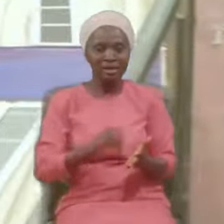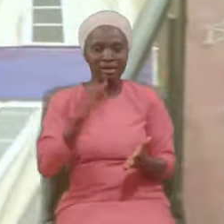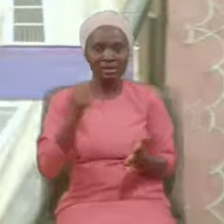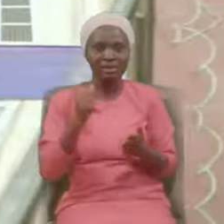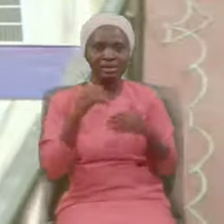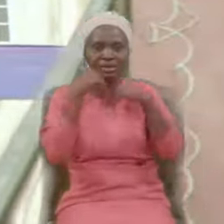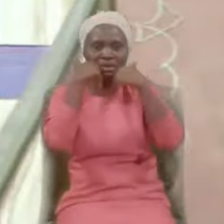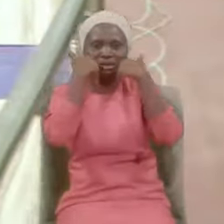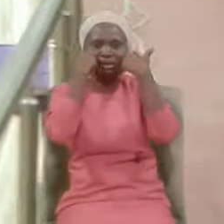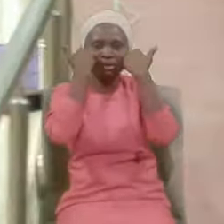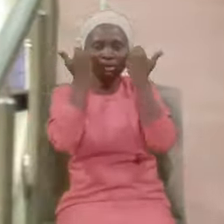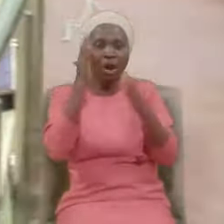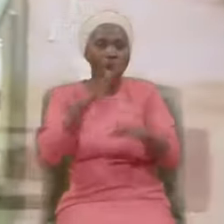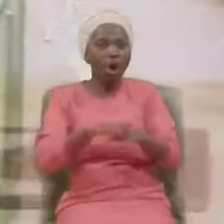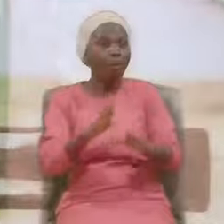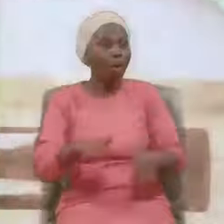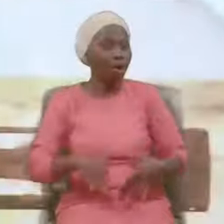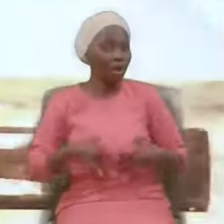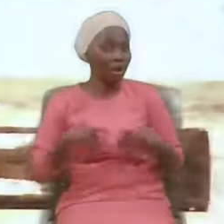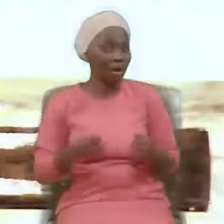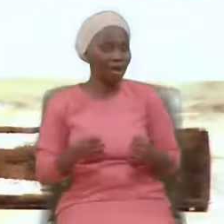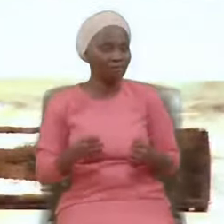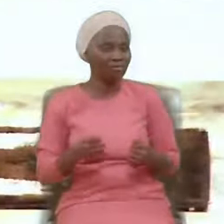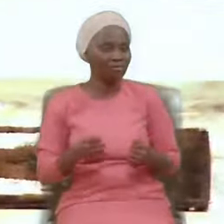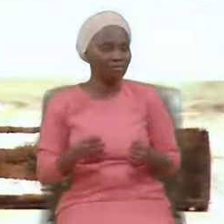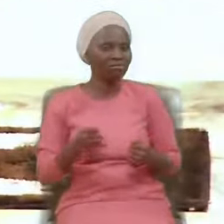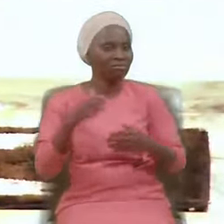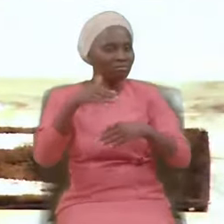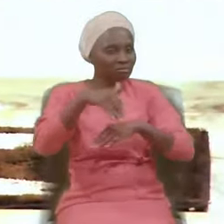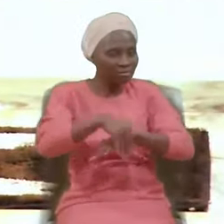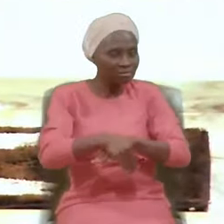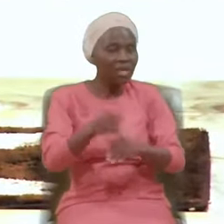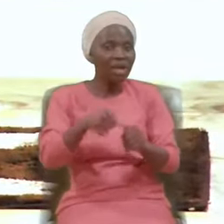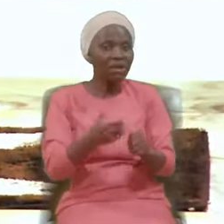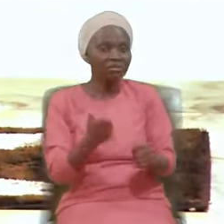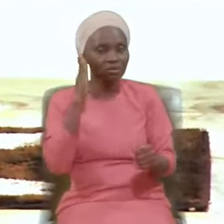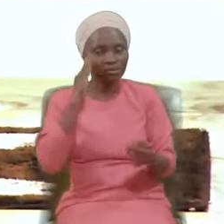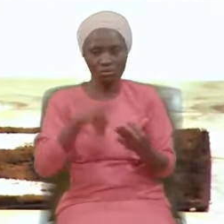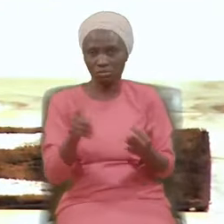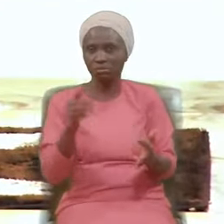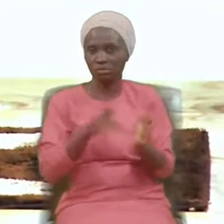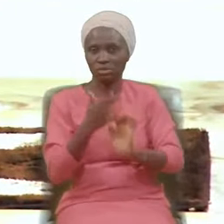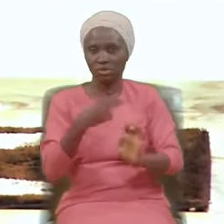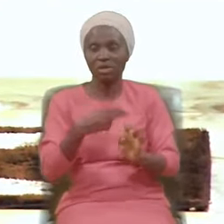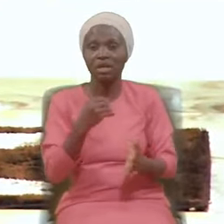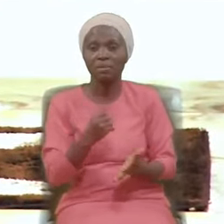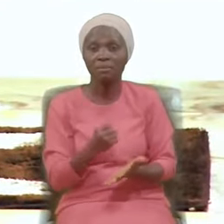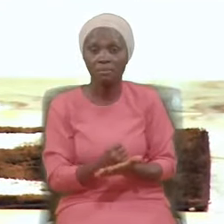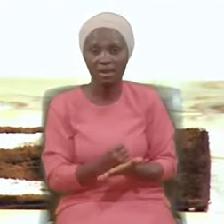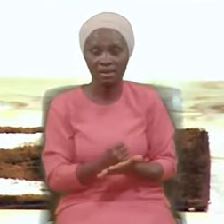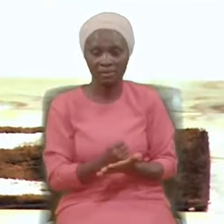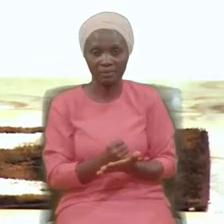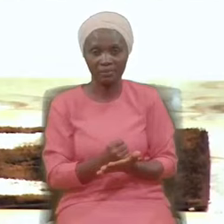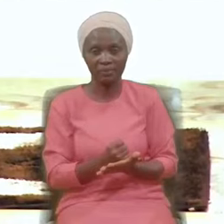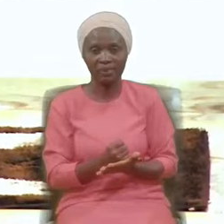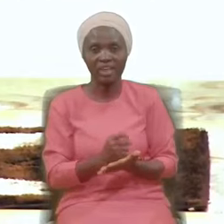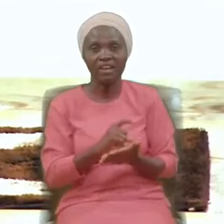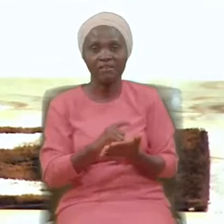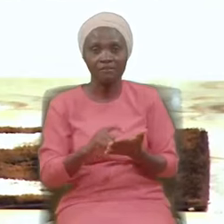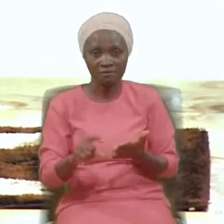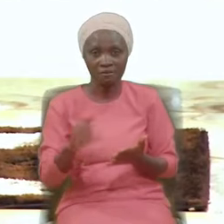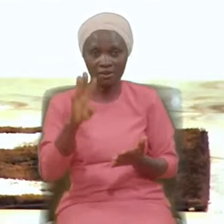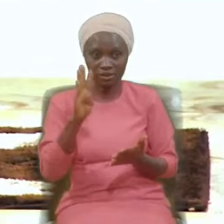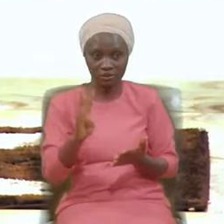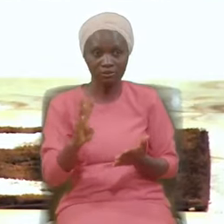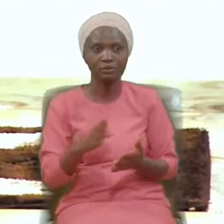a reproach upon your life tonight, everything will vanish away in Jesus' name. Look at verse 4. And